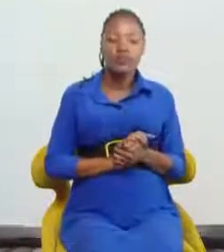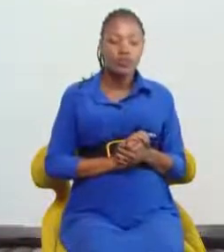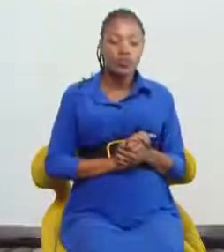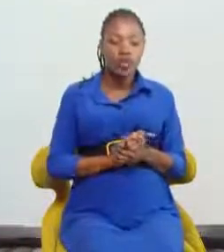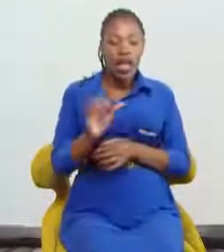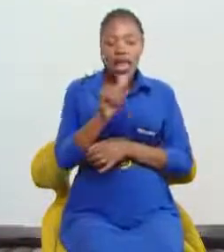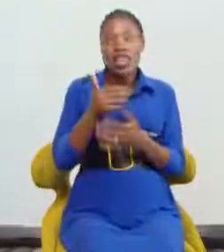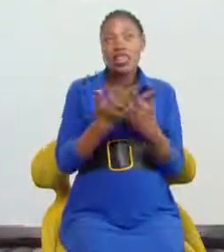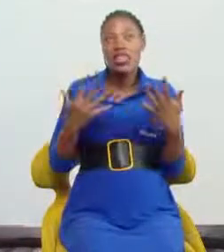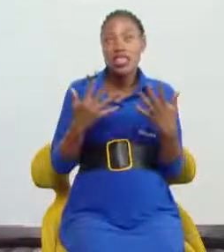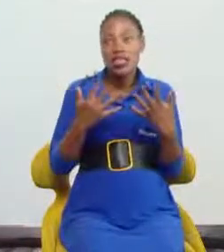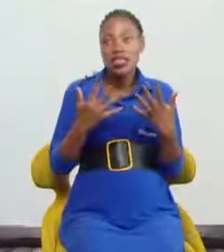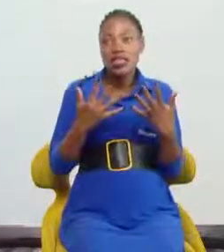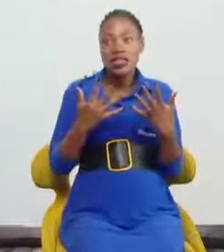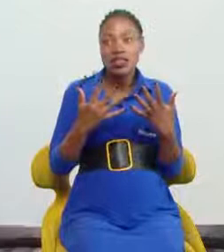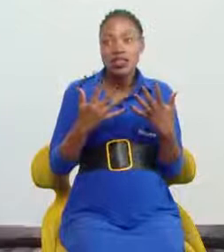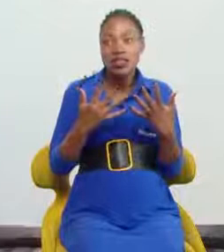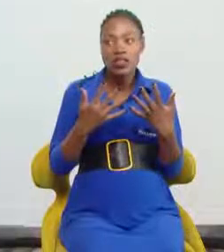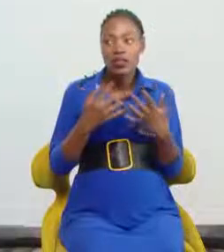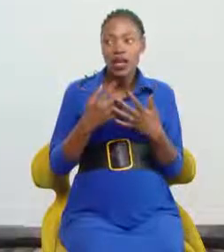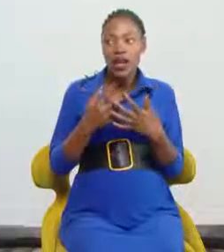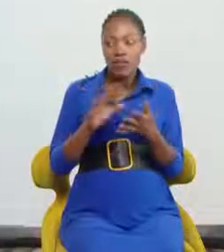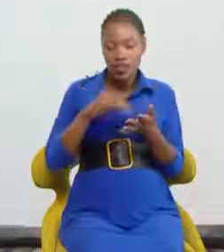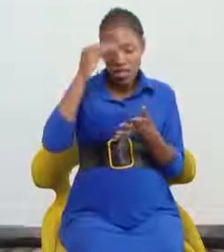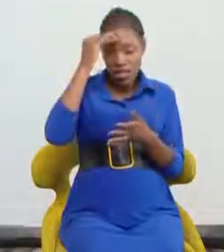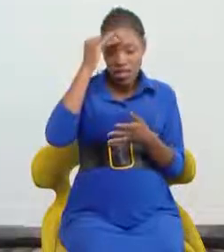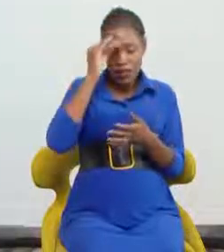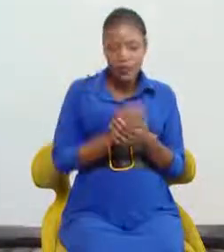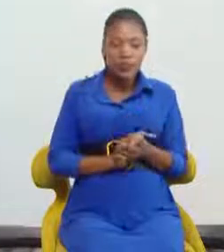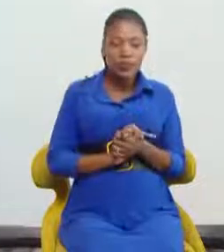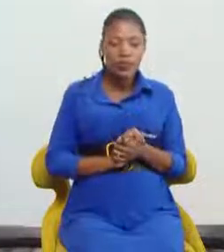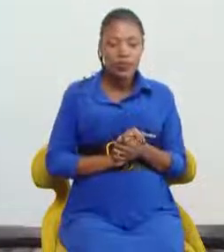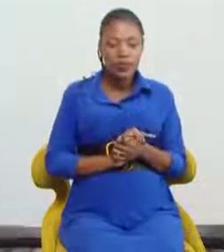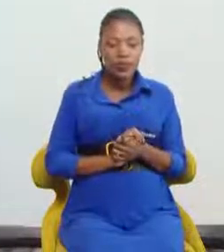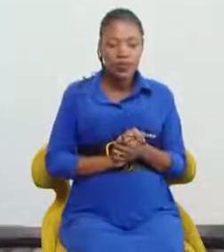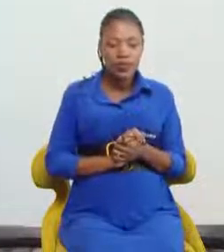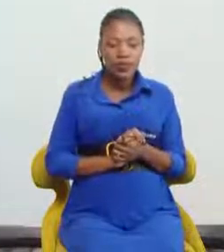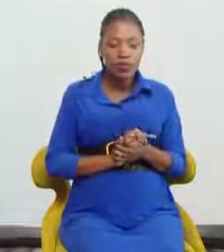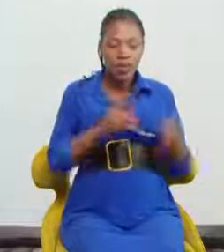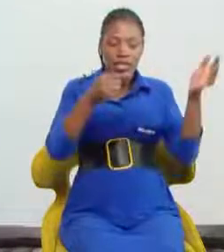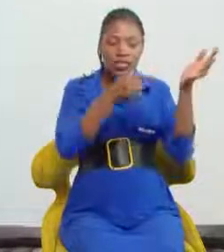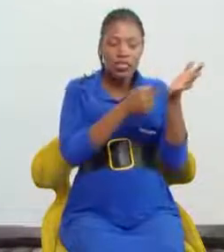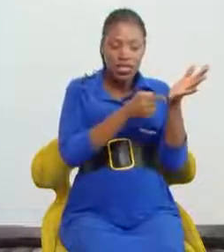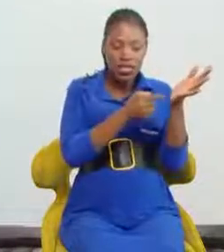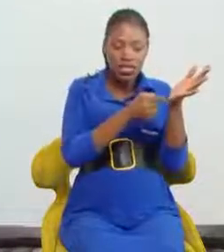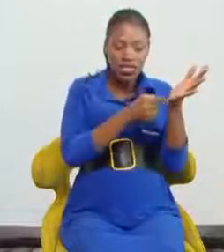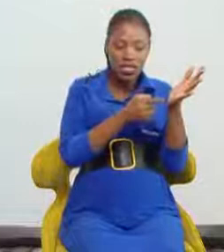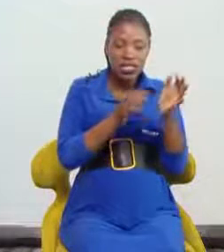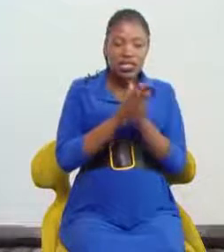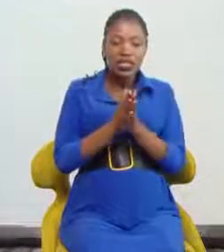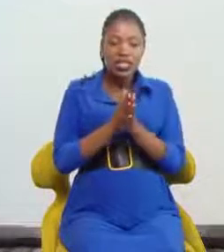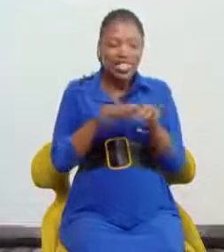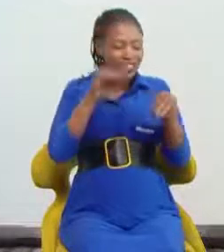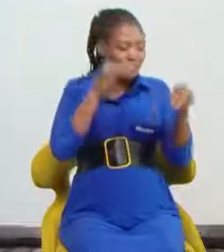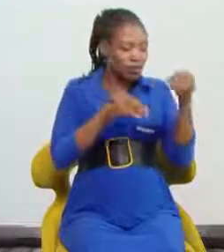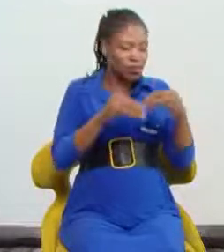Another thing that I observed in these 35 years is that the typology or the kind of disabilities have changed a